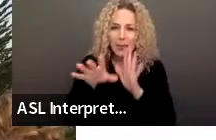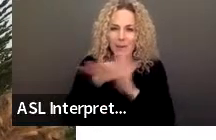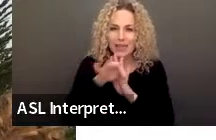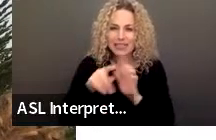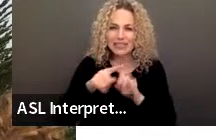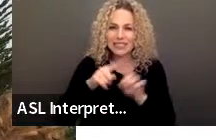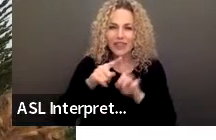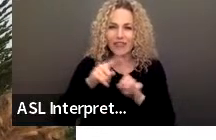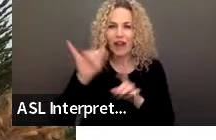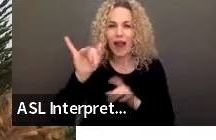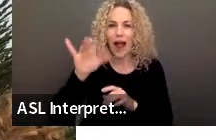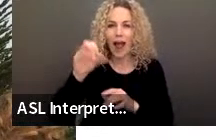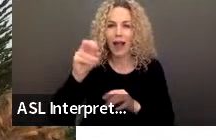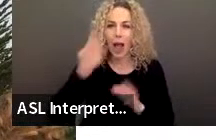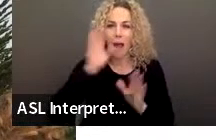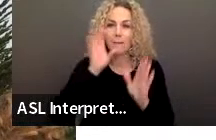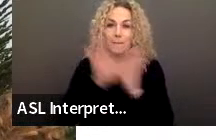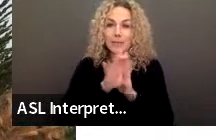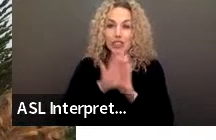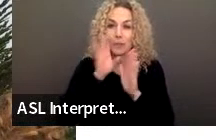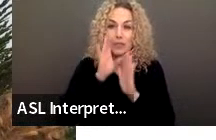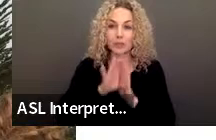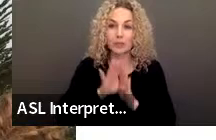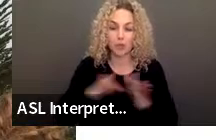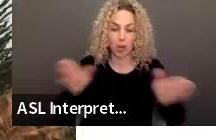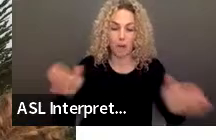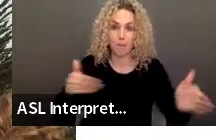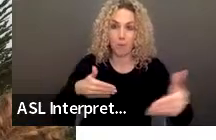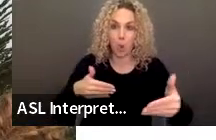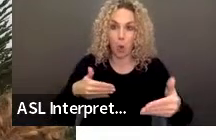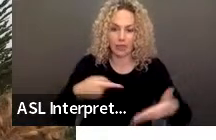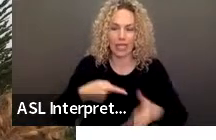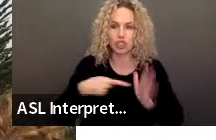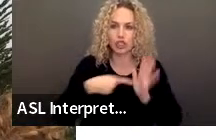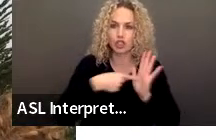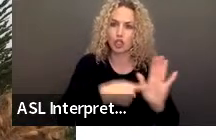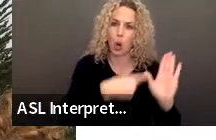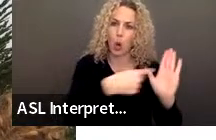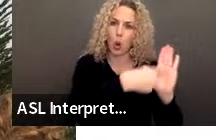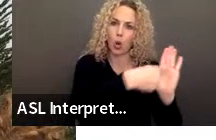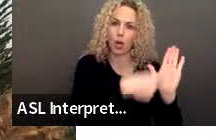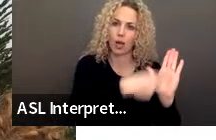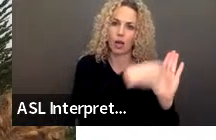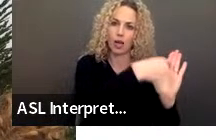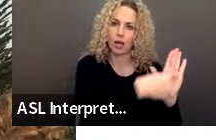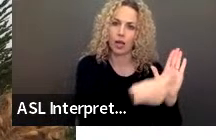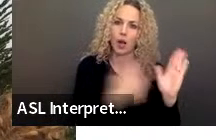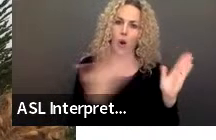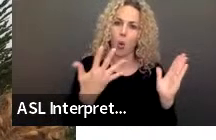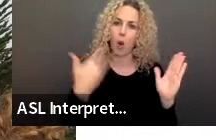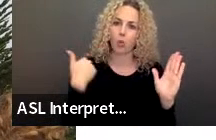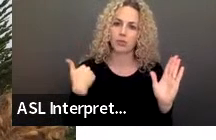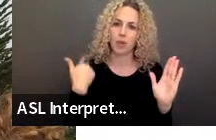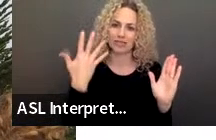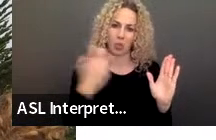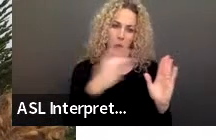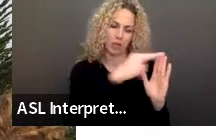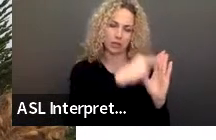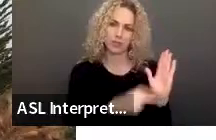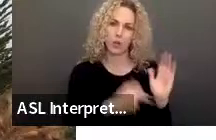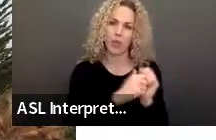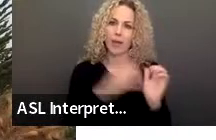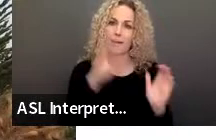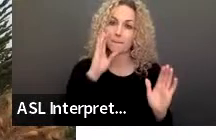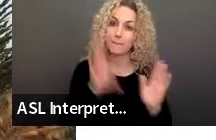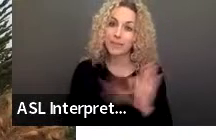of icons on a board that they designed that would allow him to drive what task he wants to do on the farm. So in